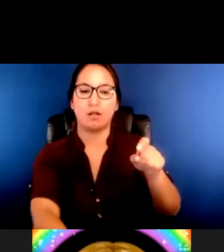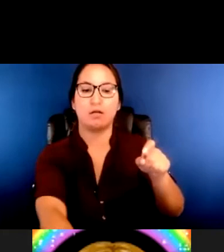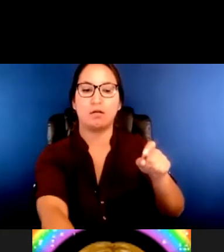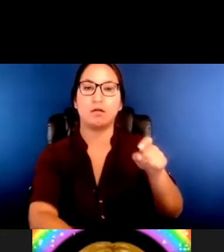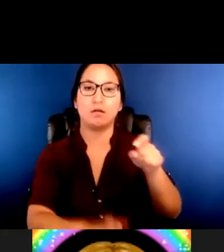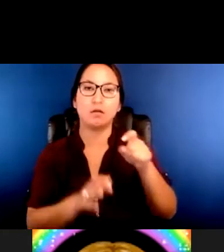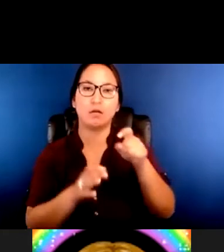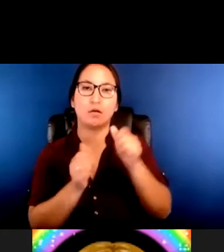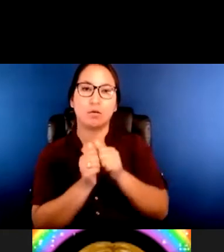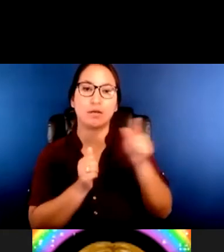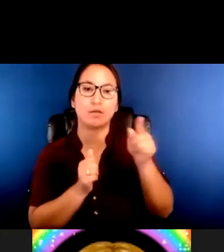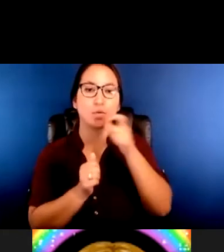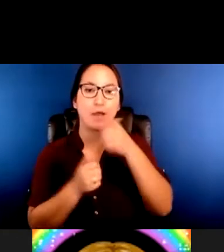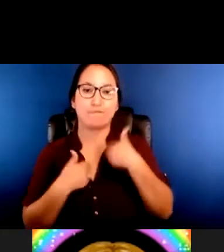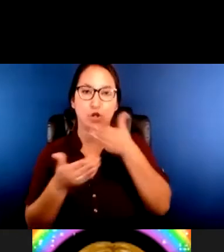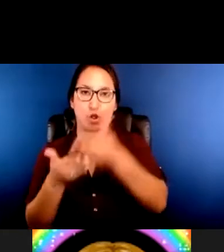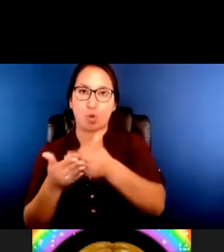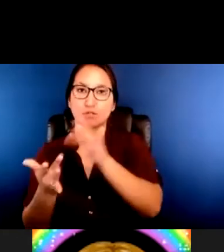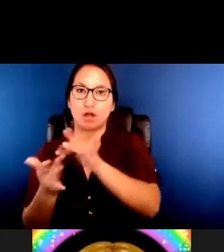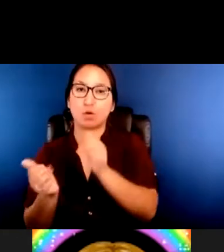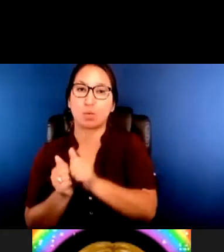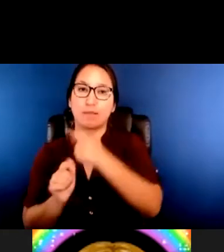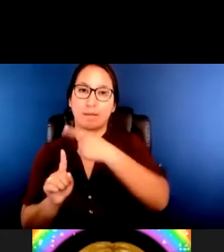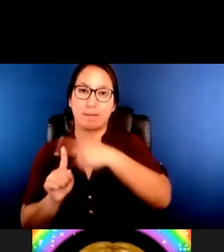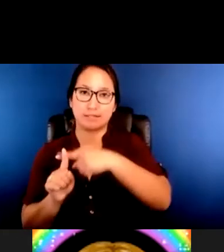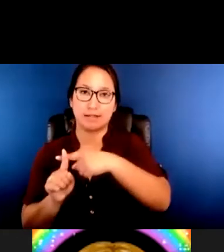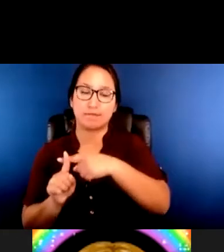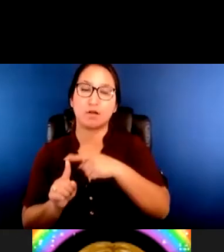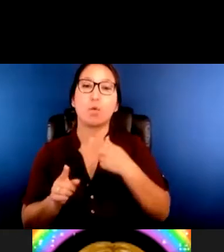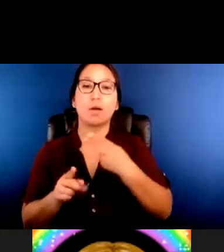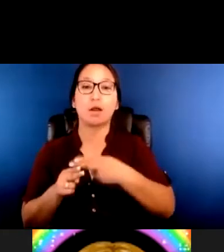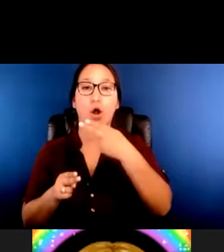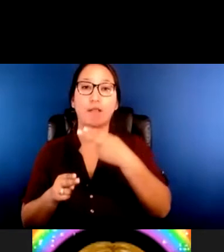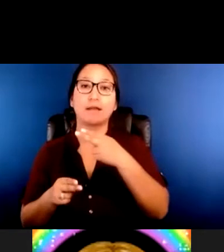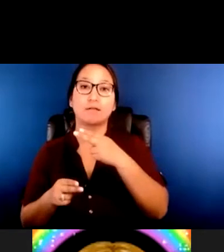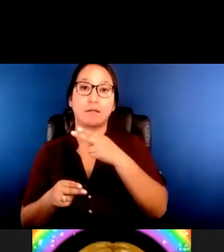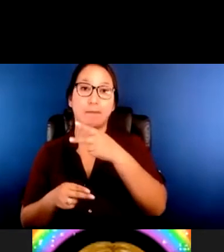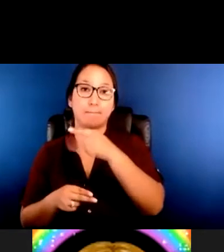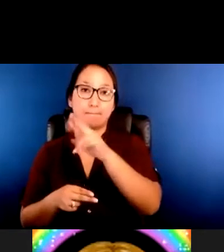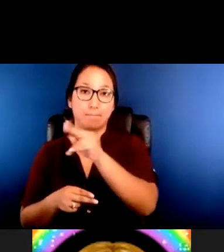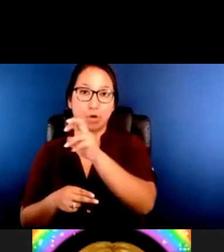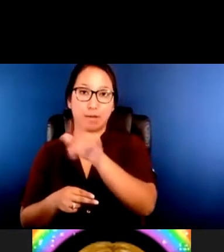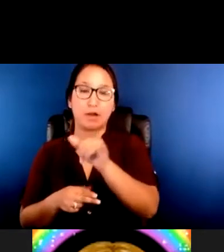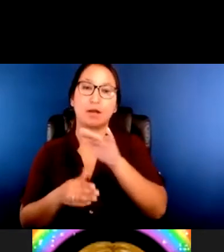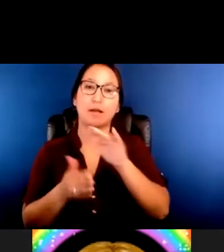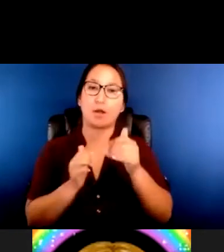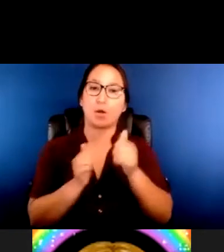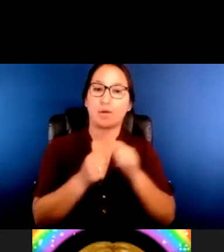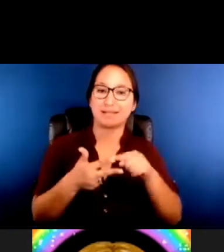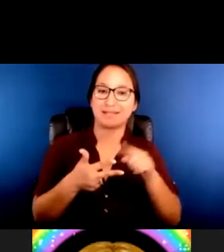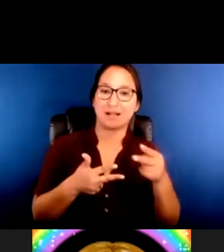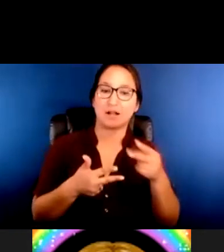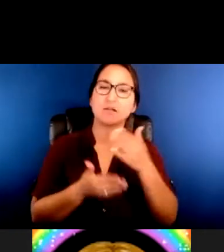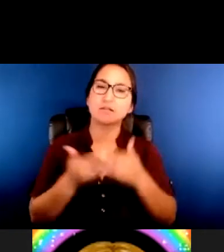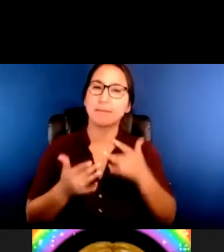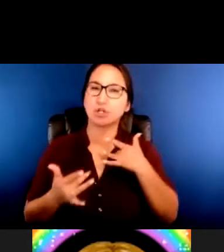with the COVID positive. So they call that primary contact as opposed to secondary or tertiary. Some of the concern that was expressed today was about, well,